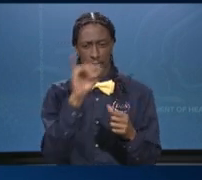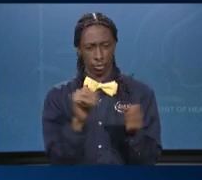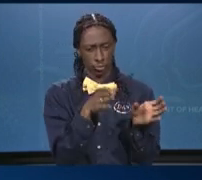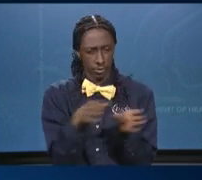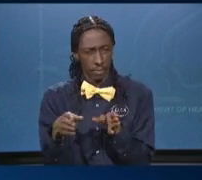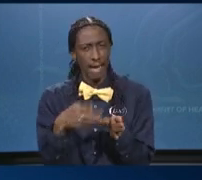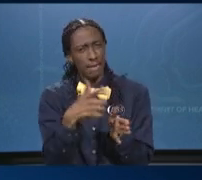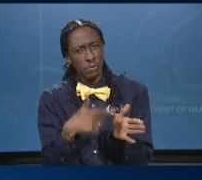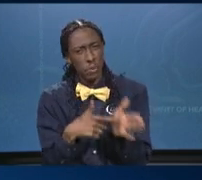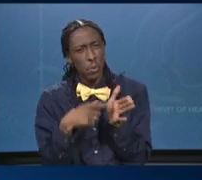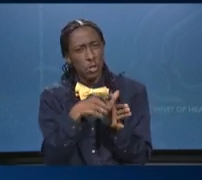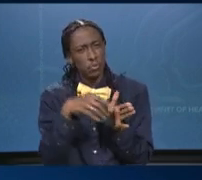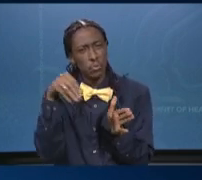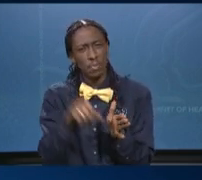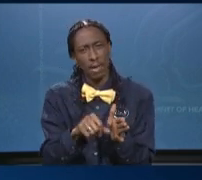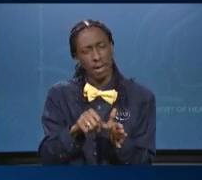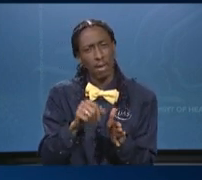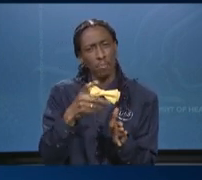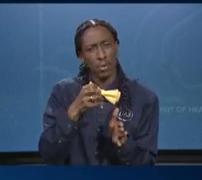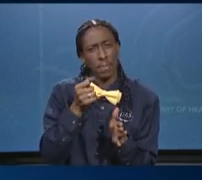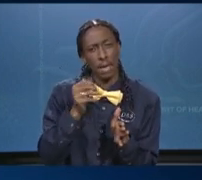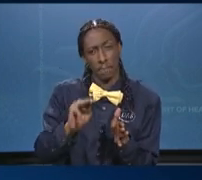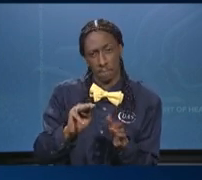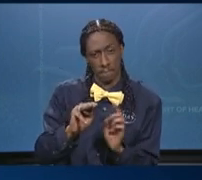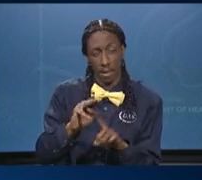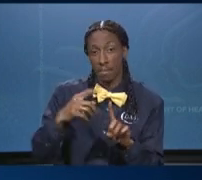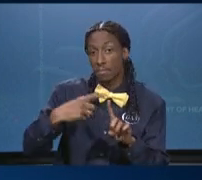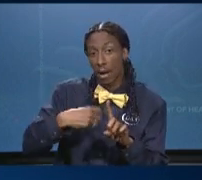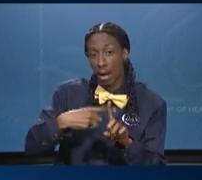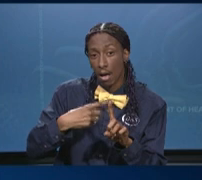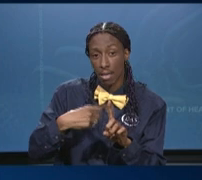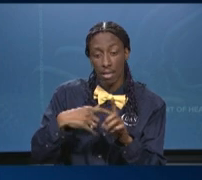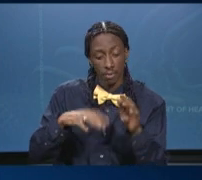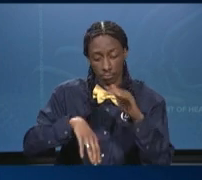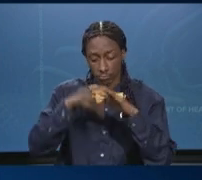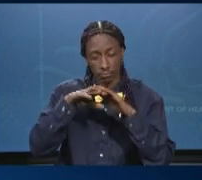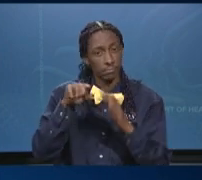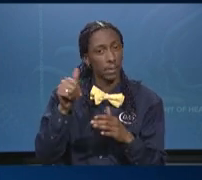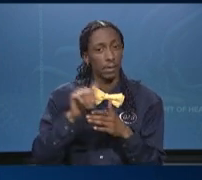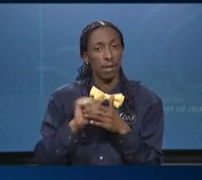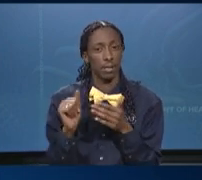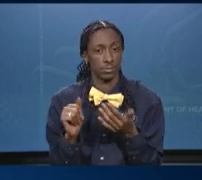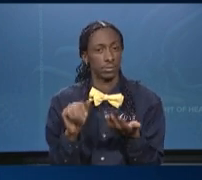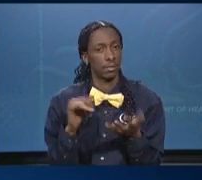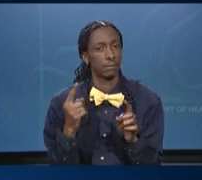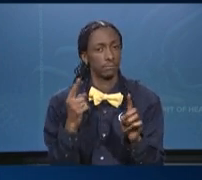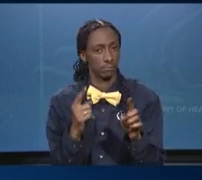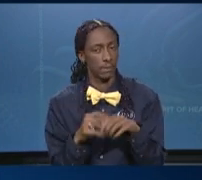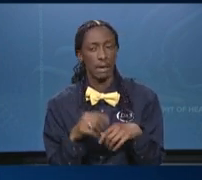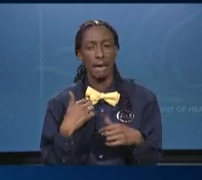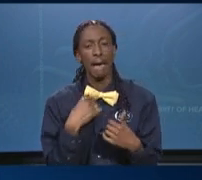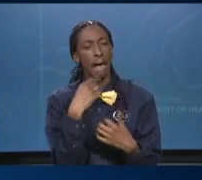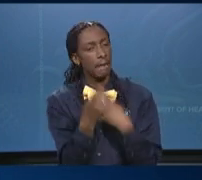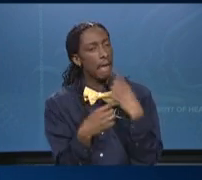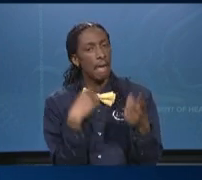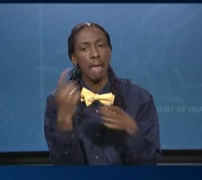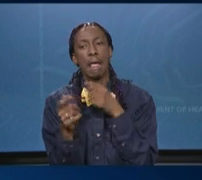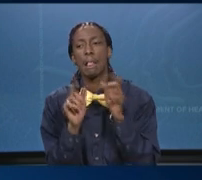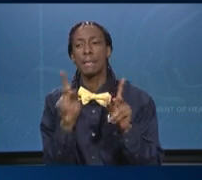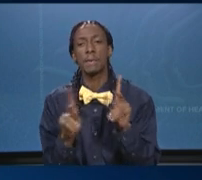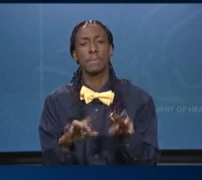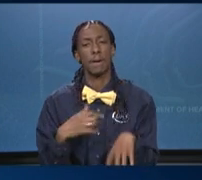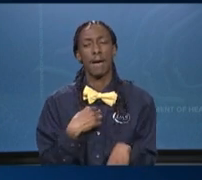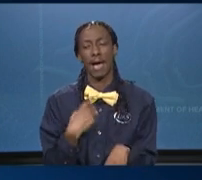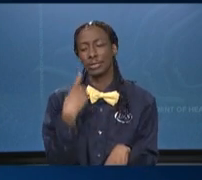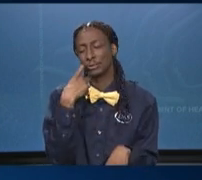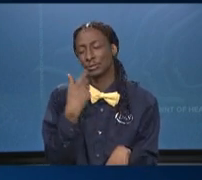required them to pay a premium every month of no more than $10. And as I keep telling folks, and I just went to go see that